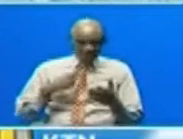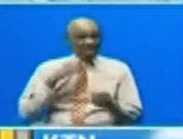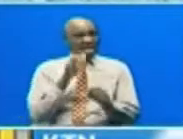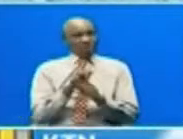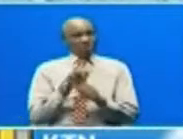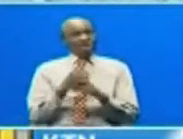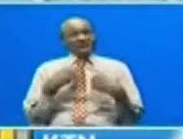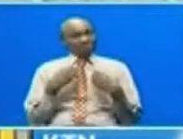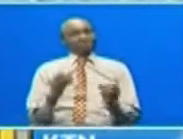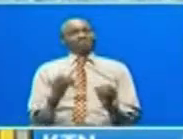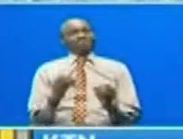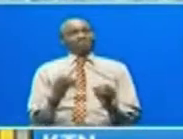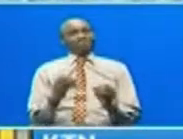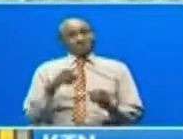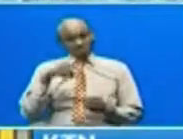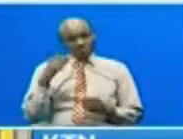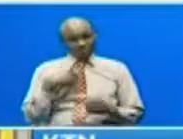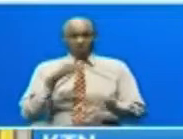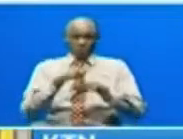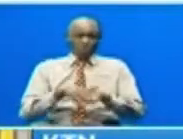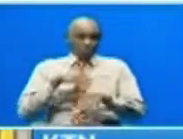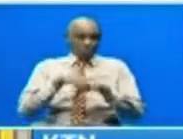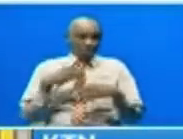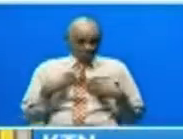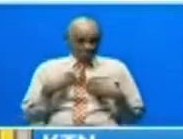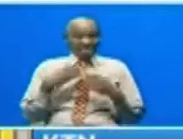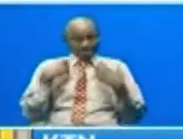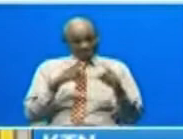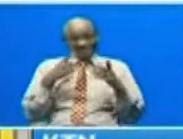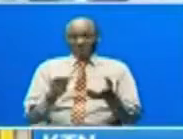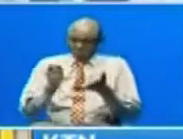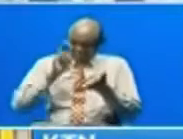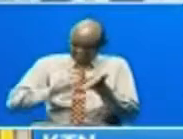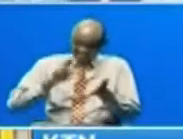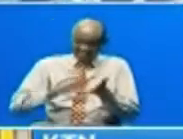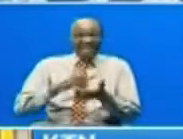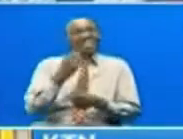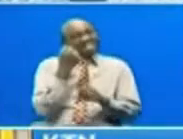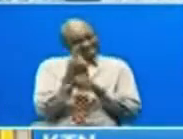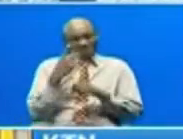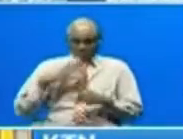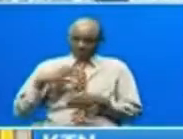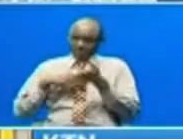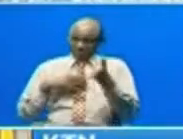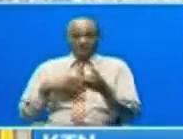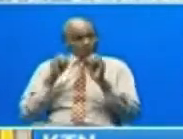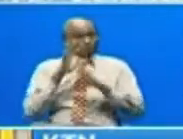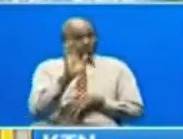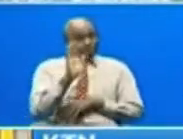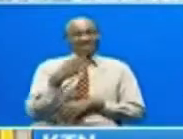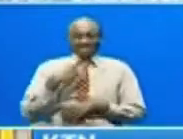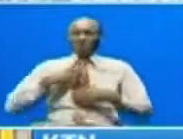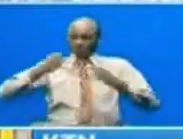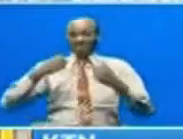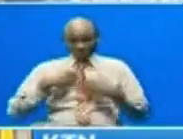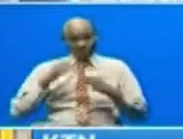sweltering coastal heat will slow the team down. With 11 new signings this season, head coach Twahir Muhideen is confident the team can